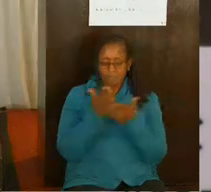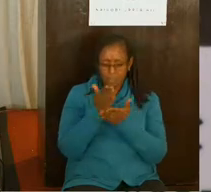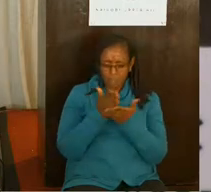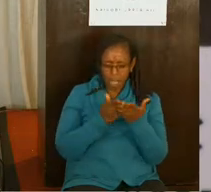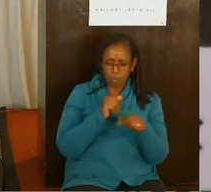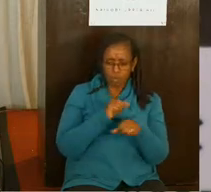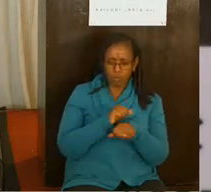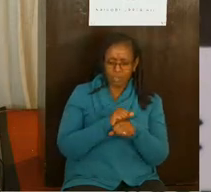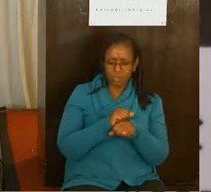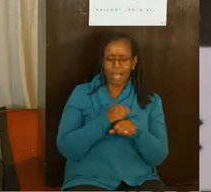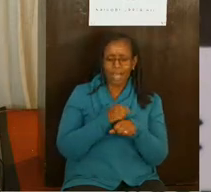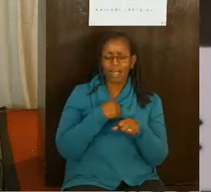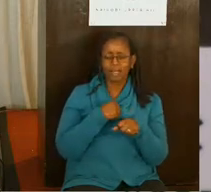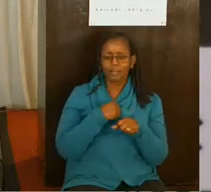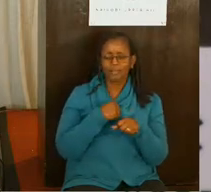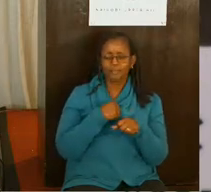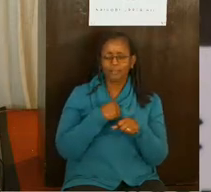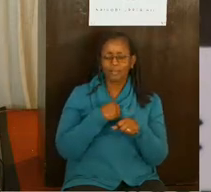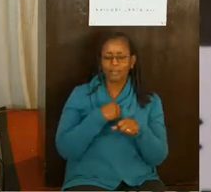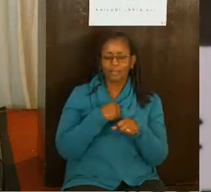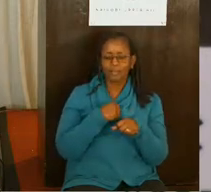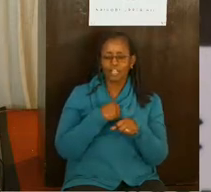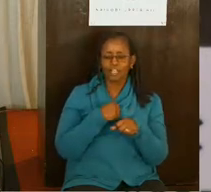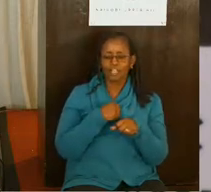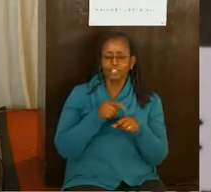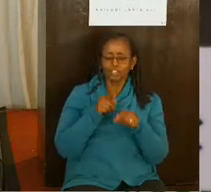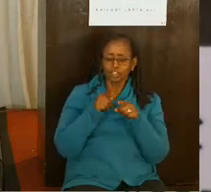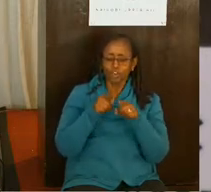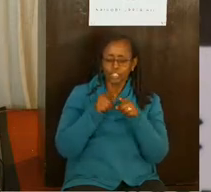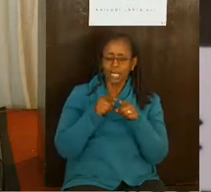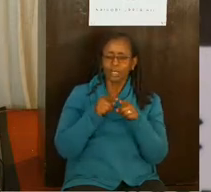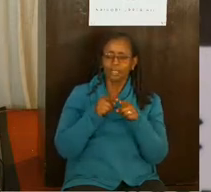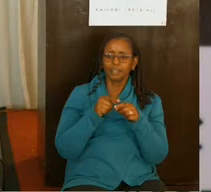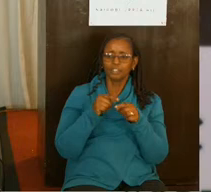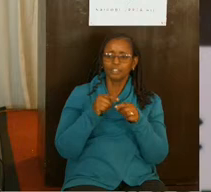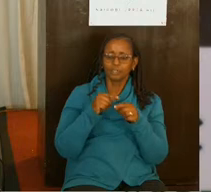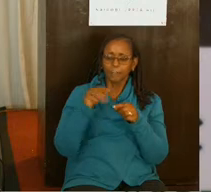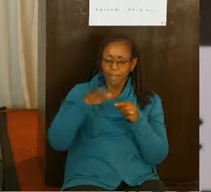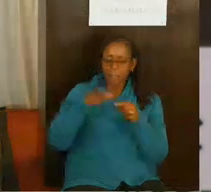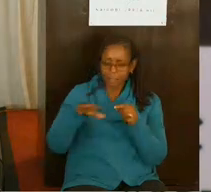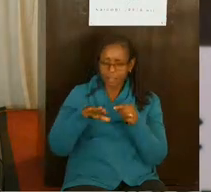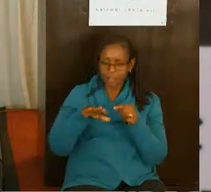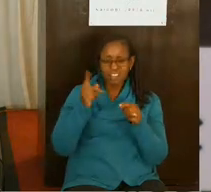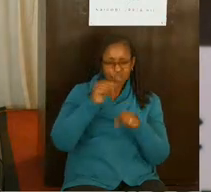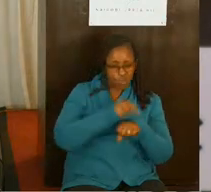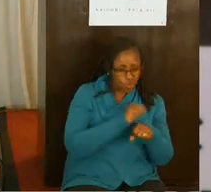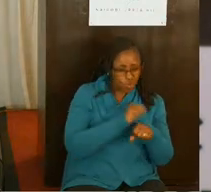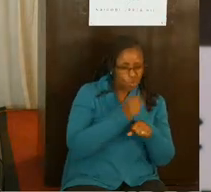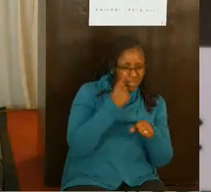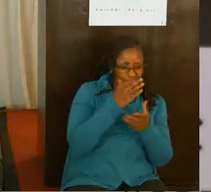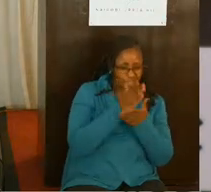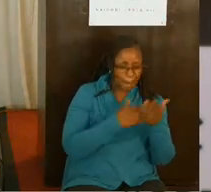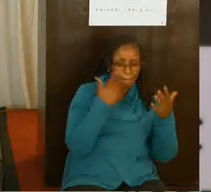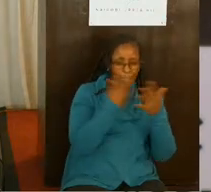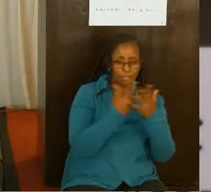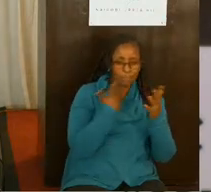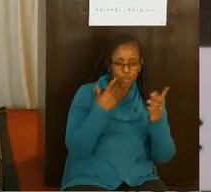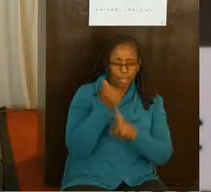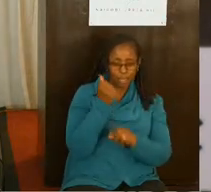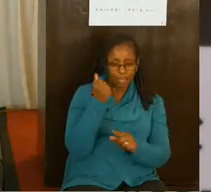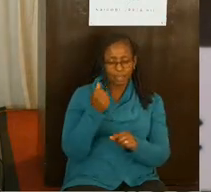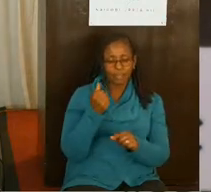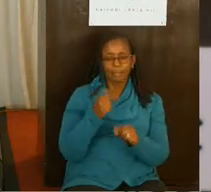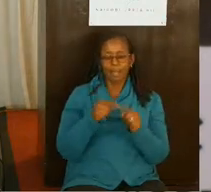schools are like torture chambers and those of you who have been through schools you know the kind of punishments you've received but I'll